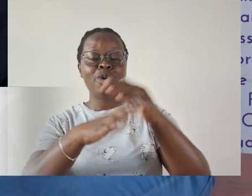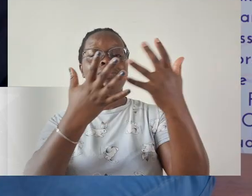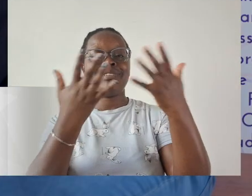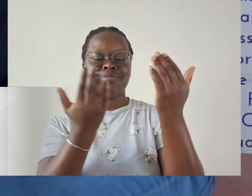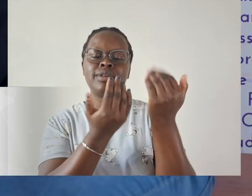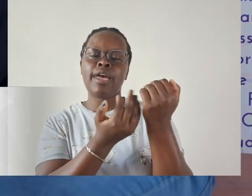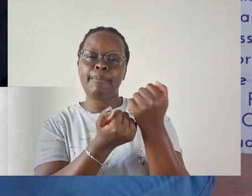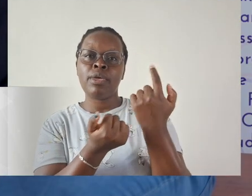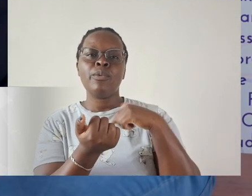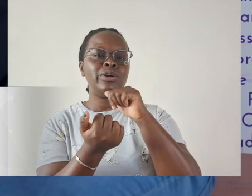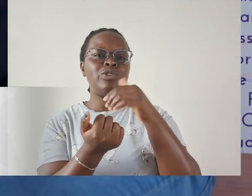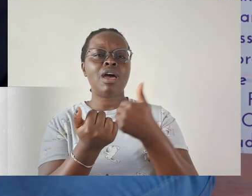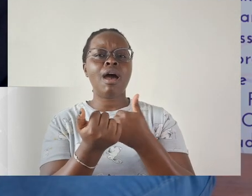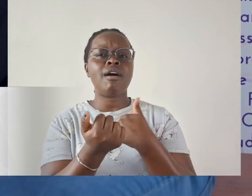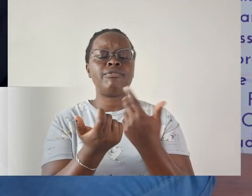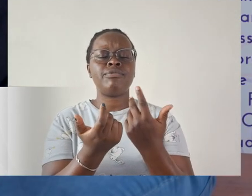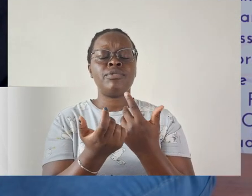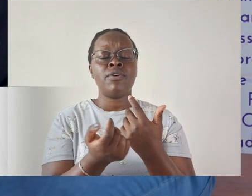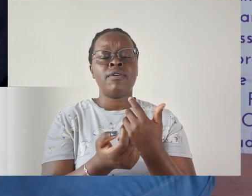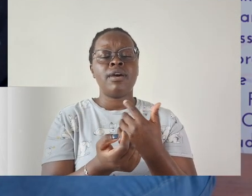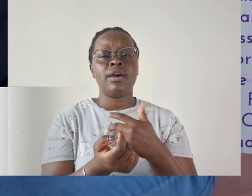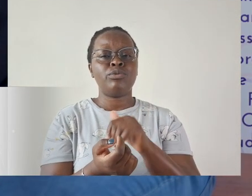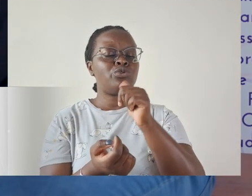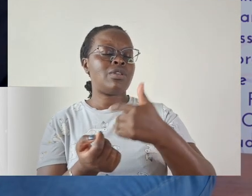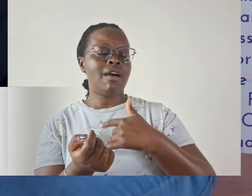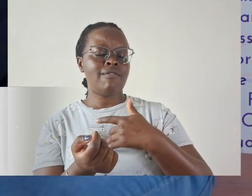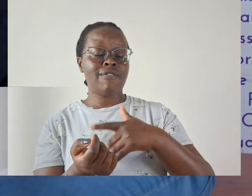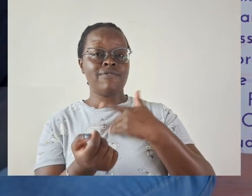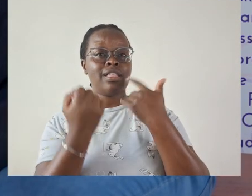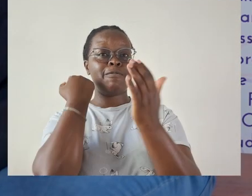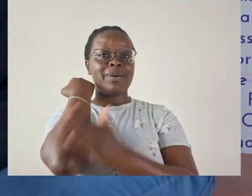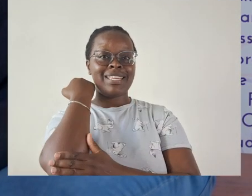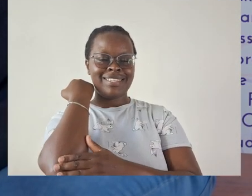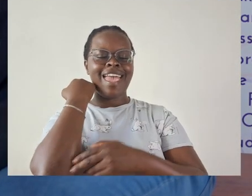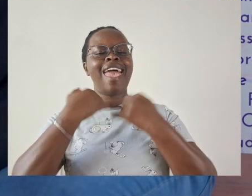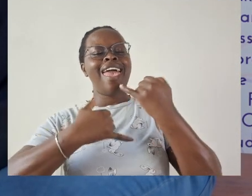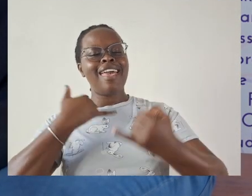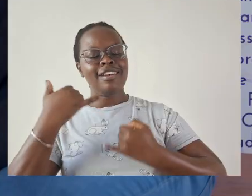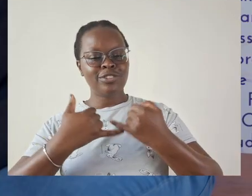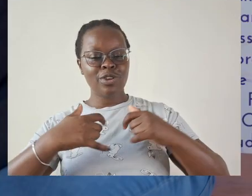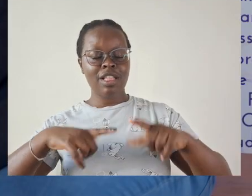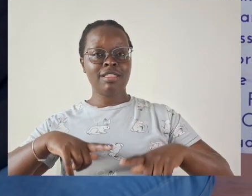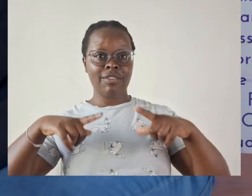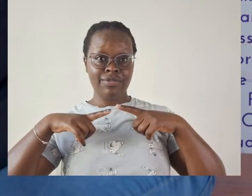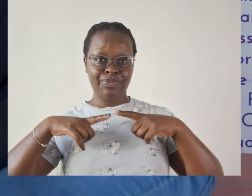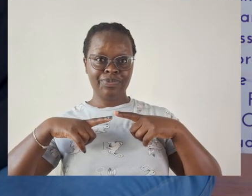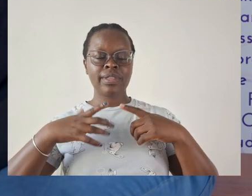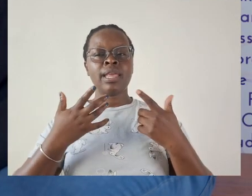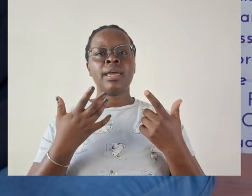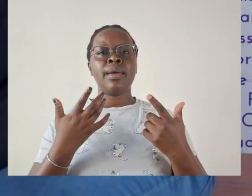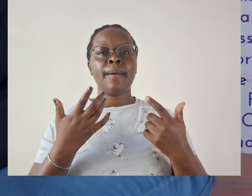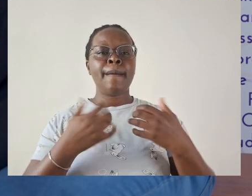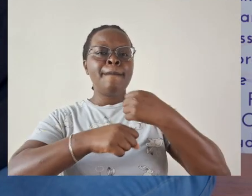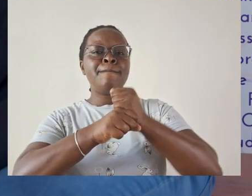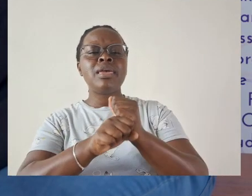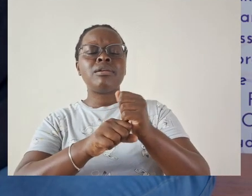soon. We don't have to tend to feel bad or feel neglected. Enjoy life, live it to the fullest, whether you have it or not. Make